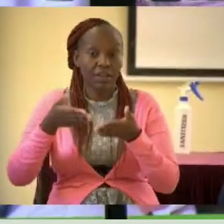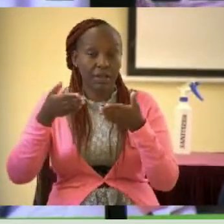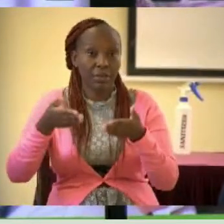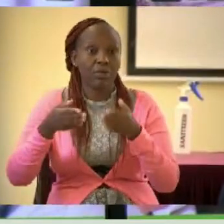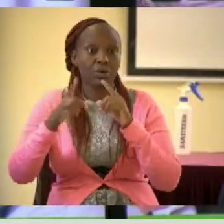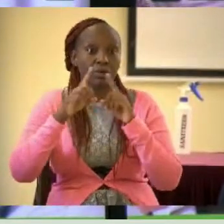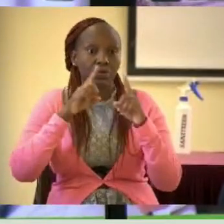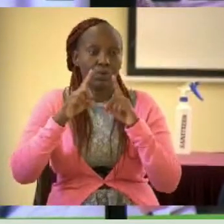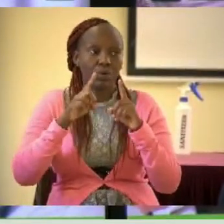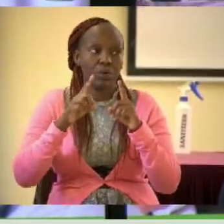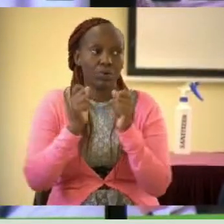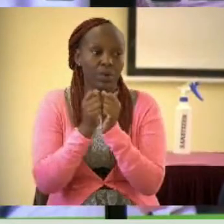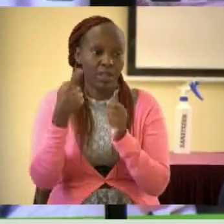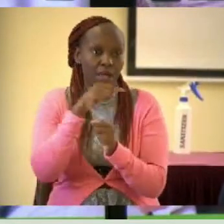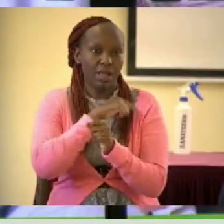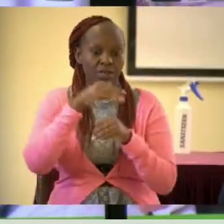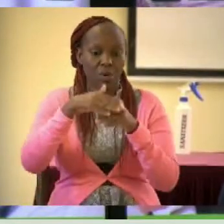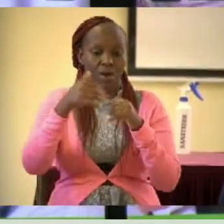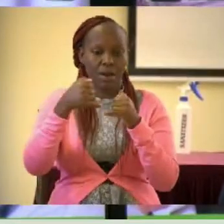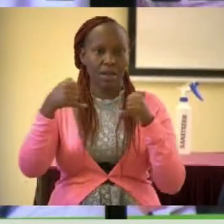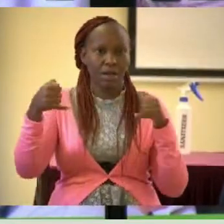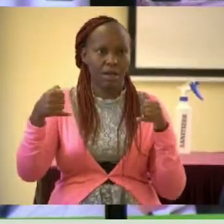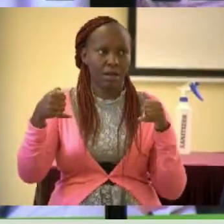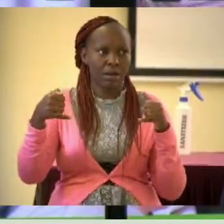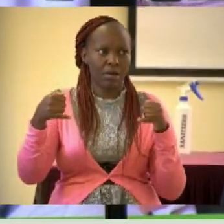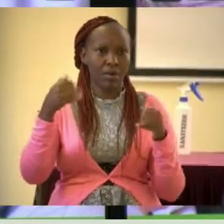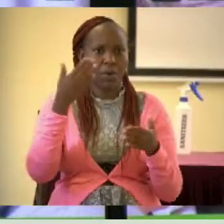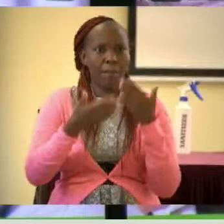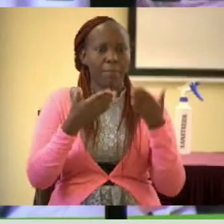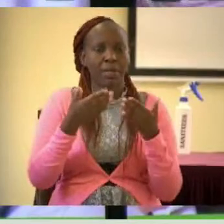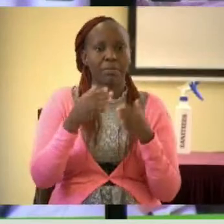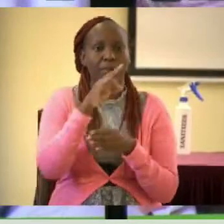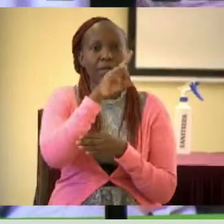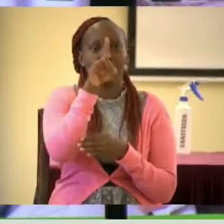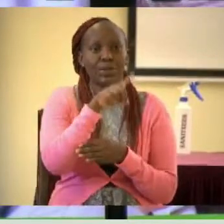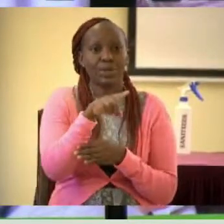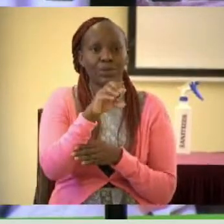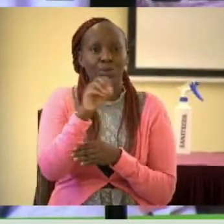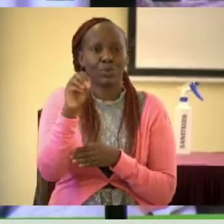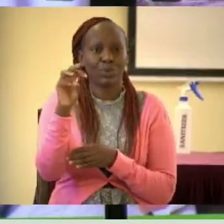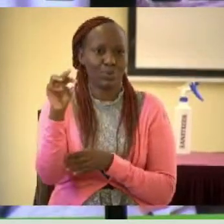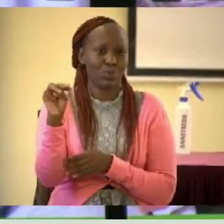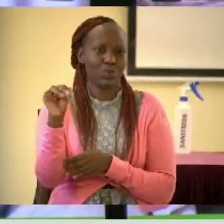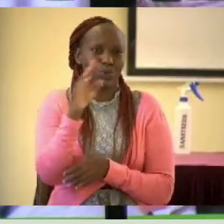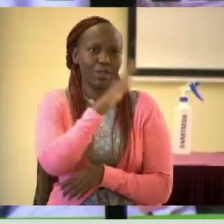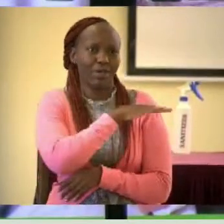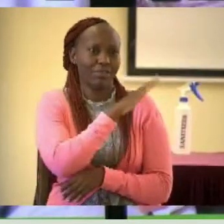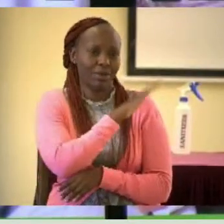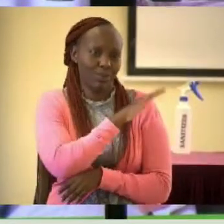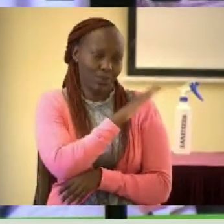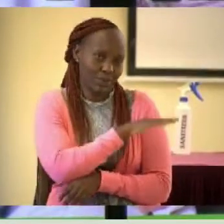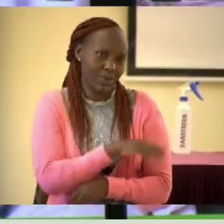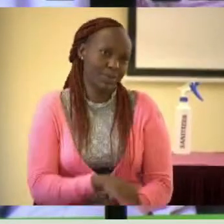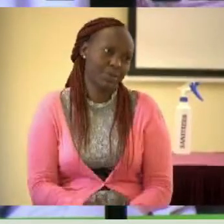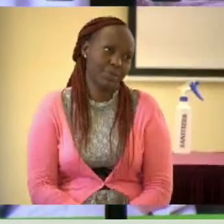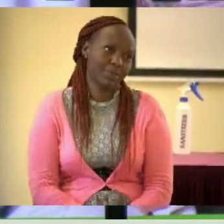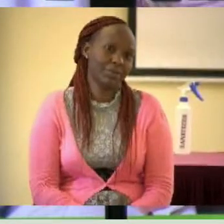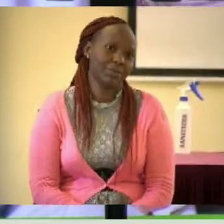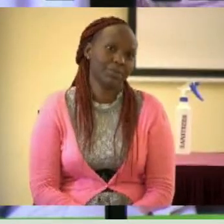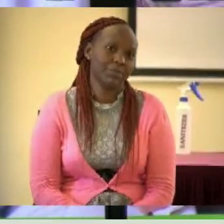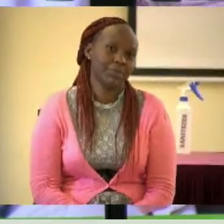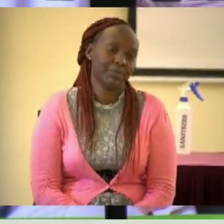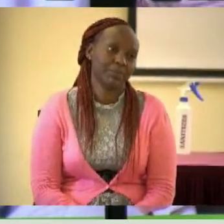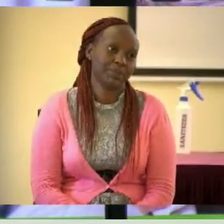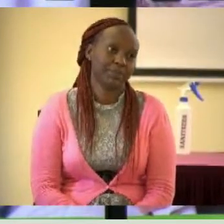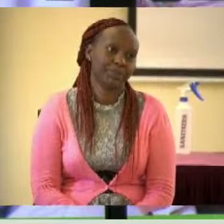us online or via Zoom in the afternoon.